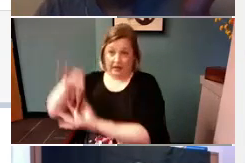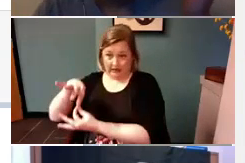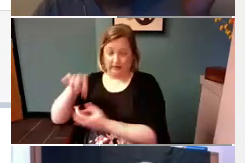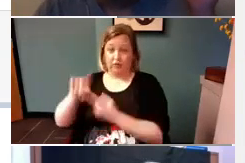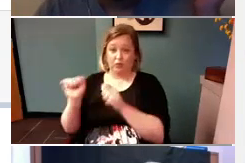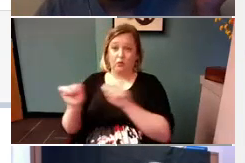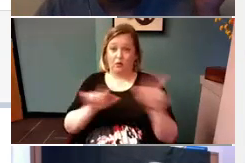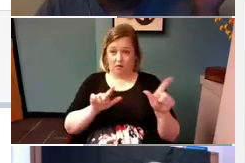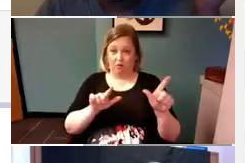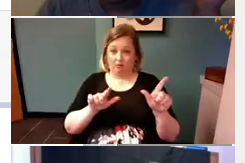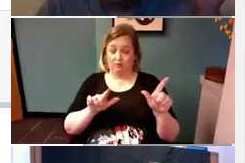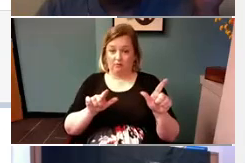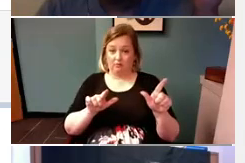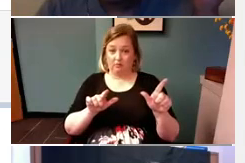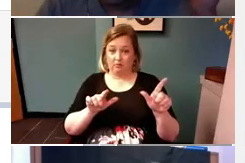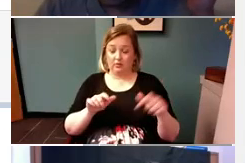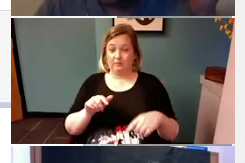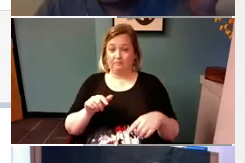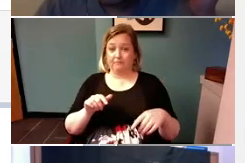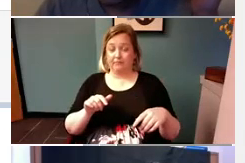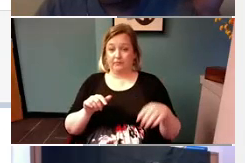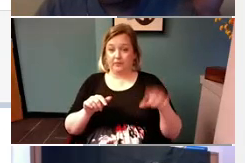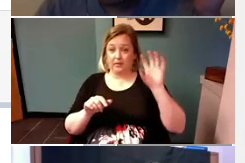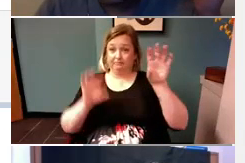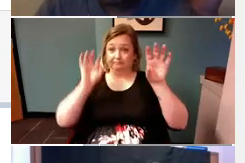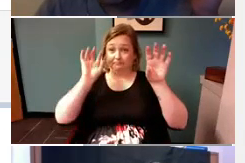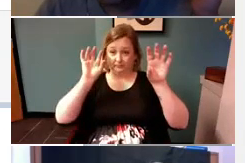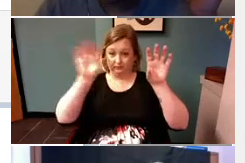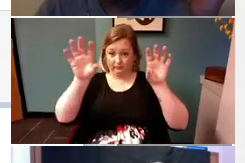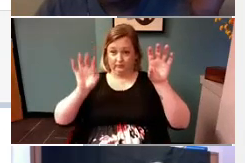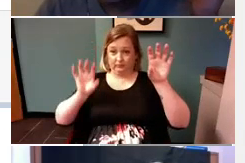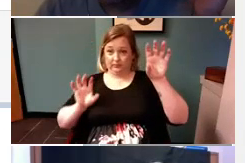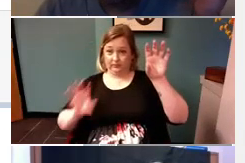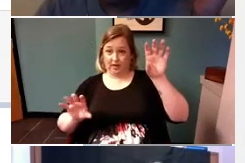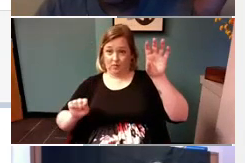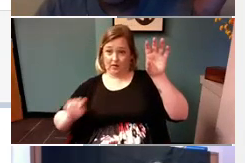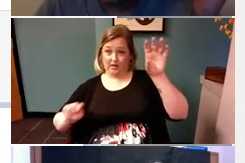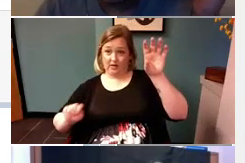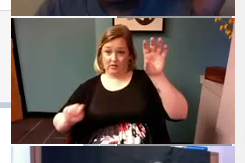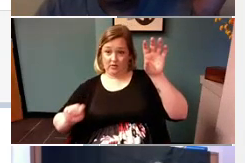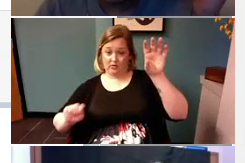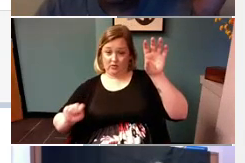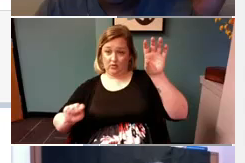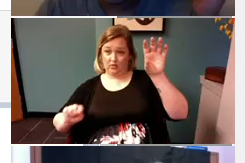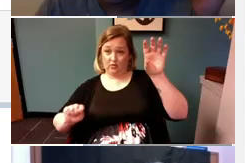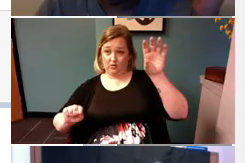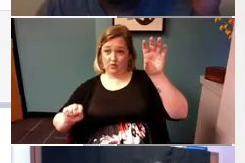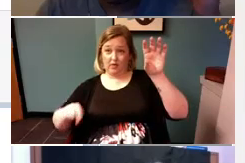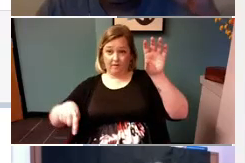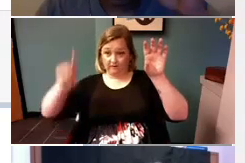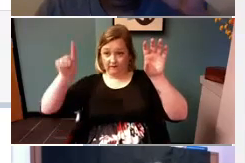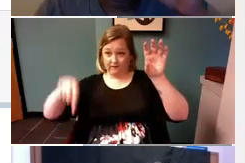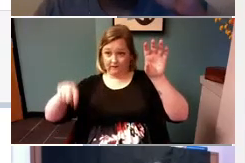second node is also connected to all the 3 other nodes, and for this particular node it's already connected to these 2, and we have another connection